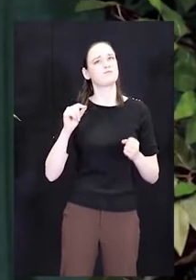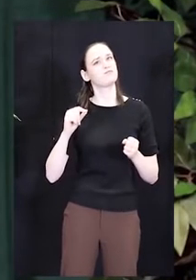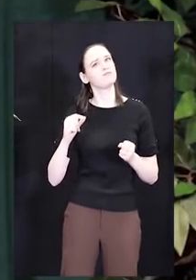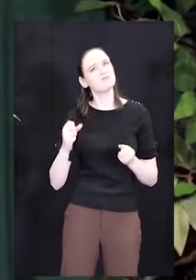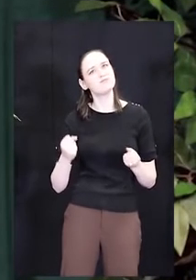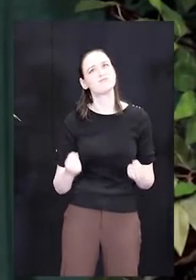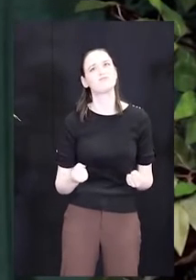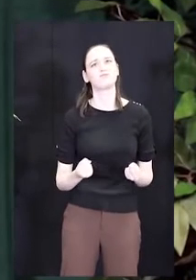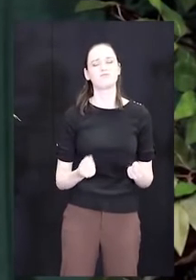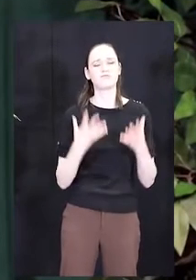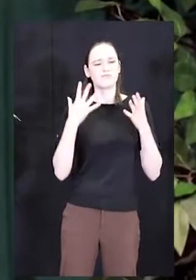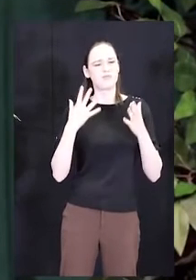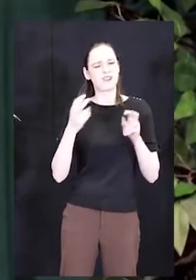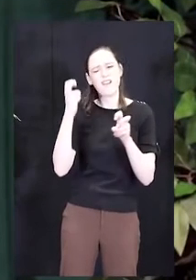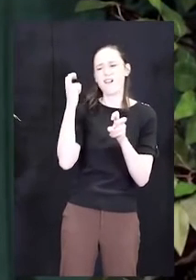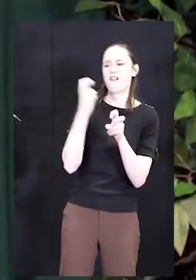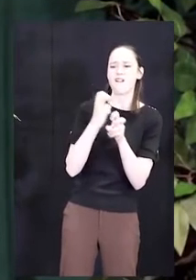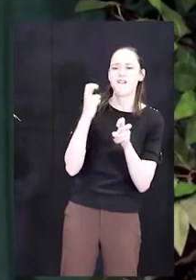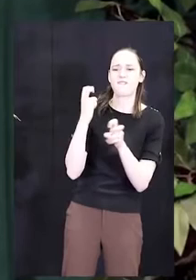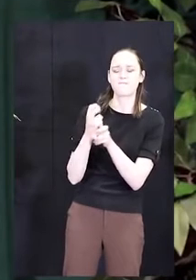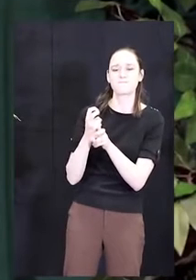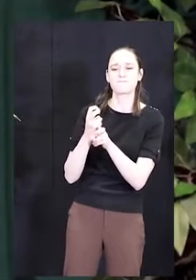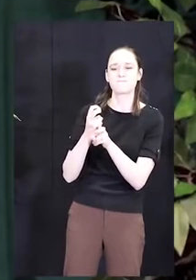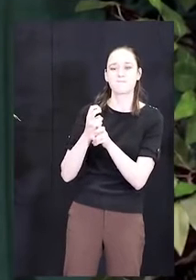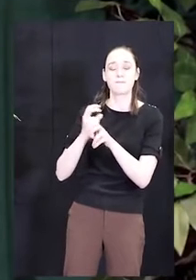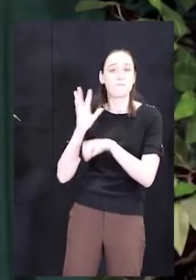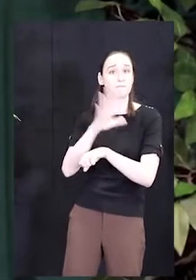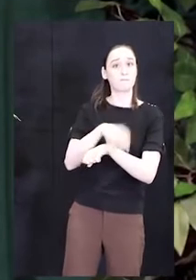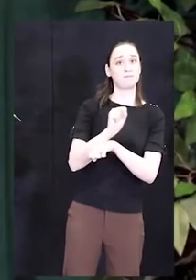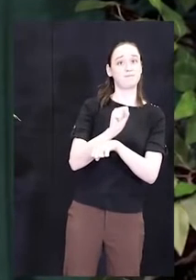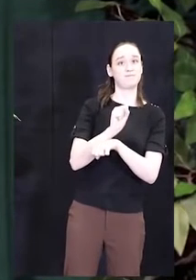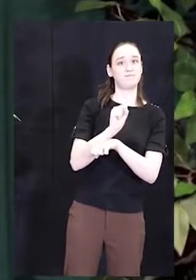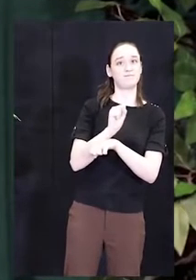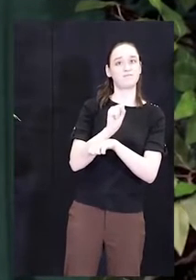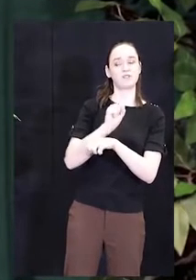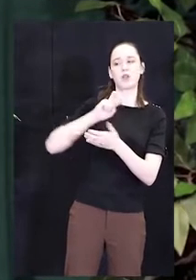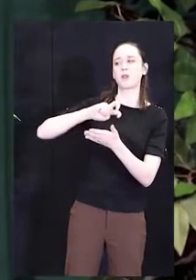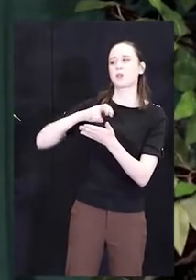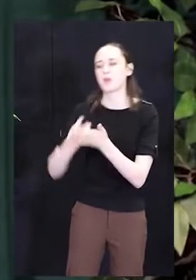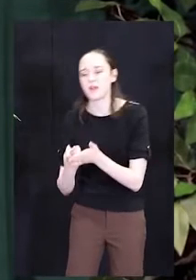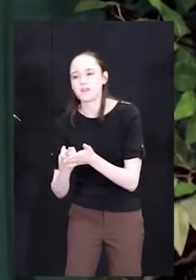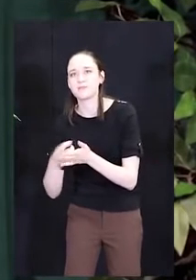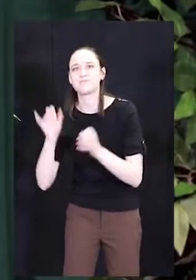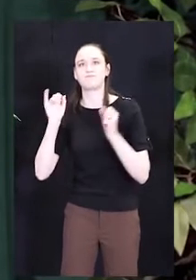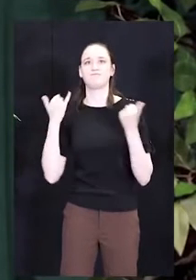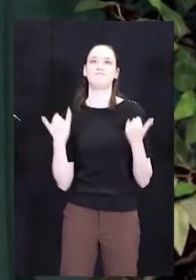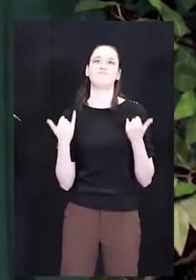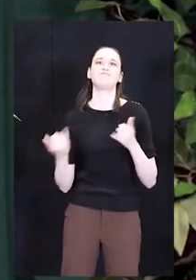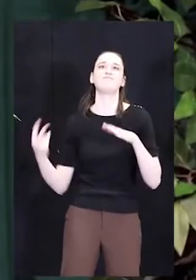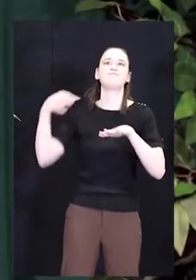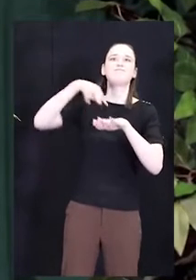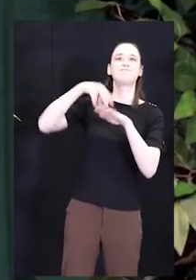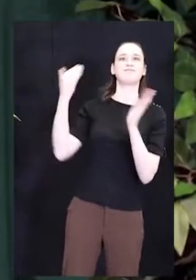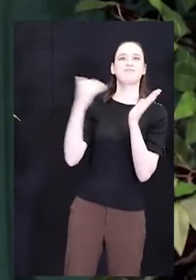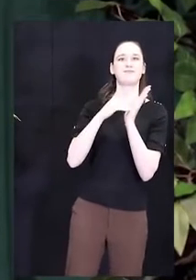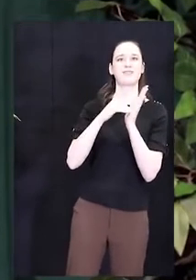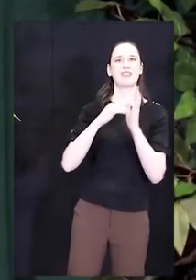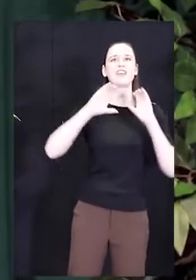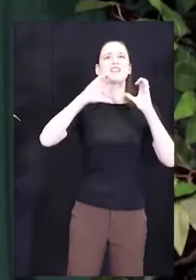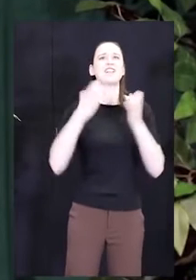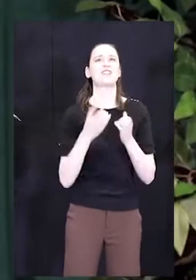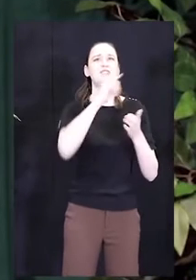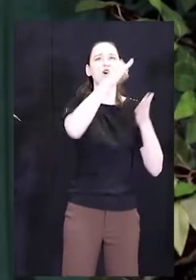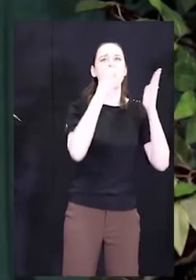potential. You have faced hardships and overcome. You have stumbled and regained your footing. You are a class of